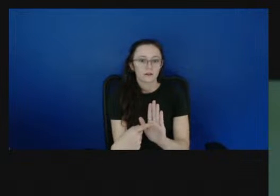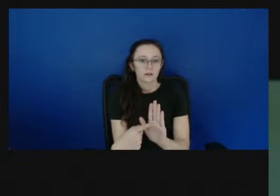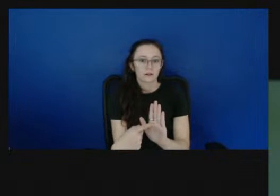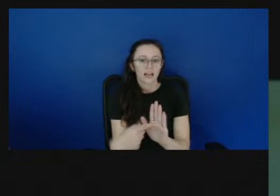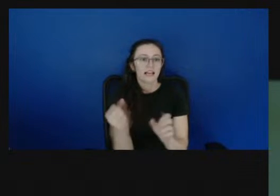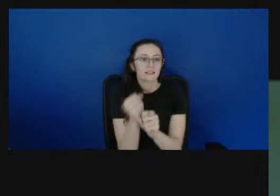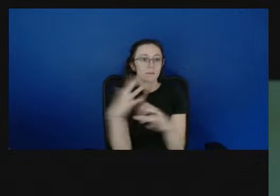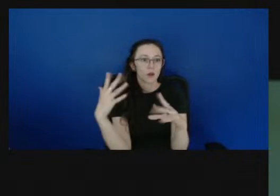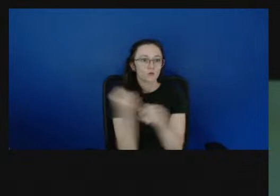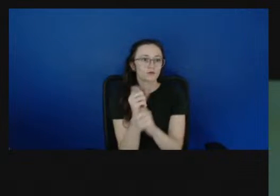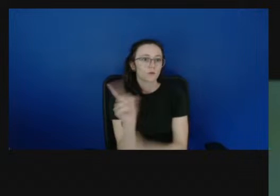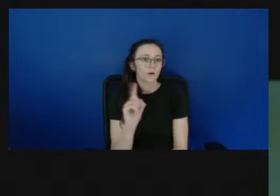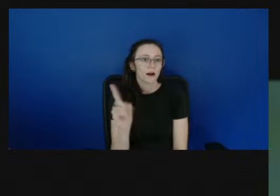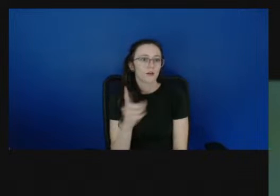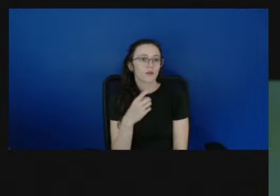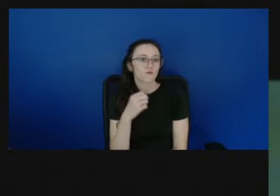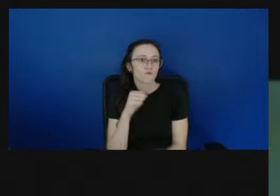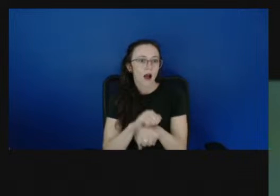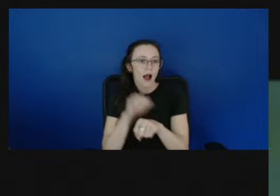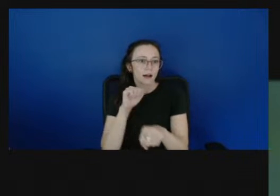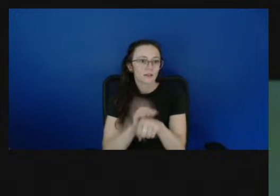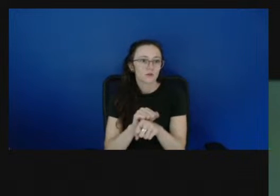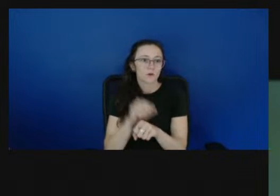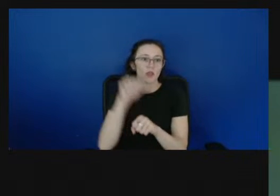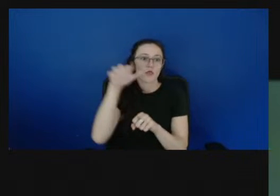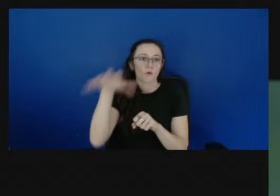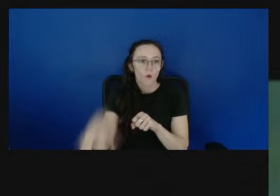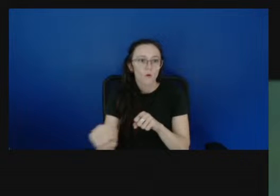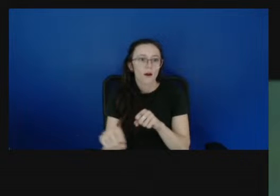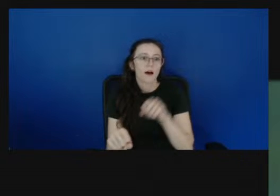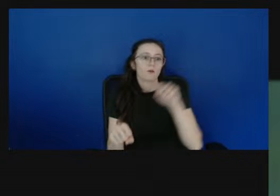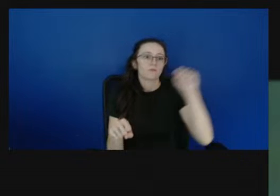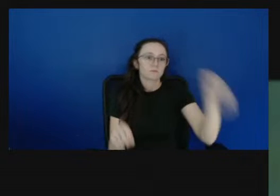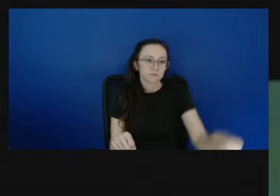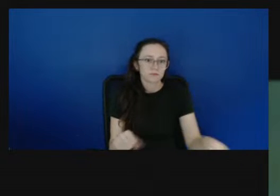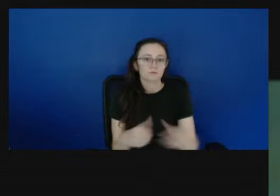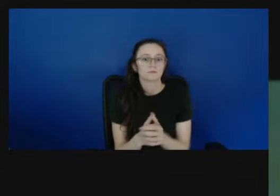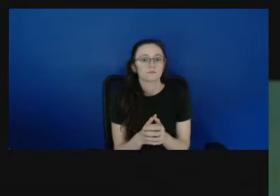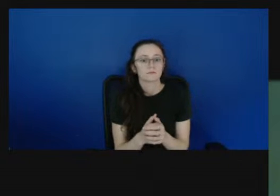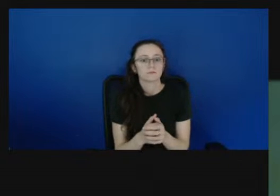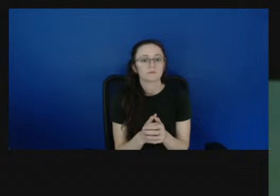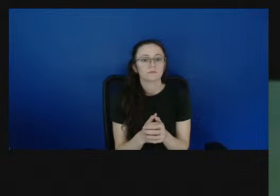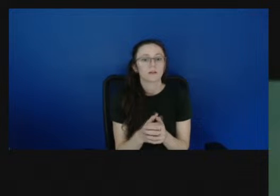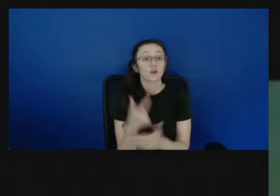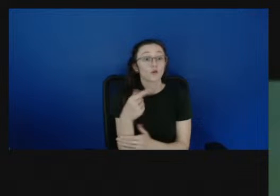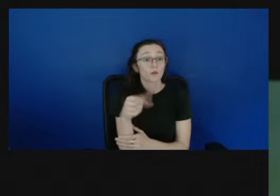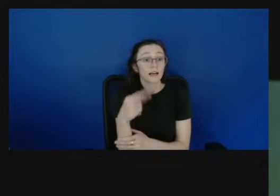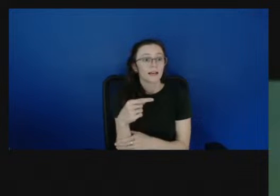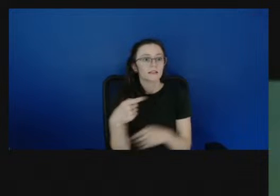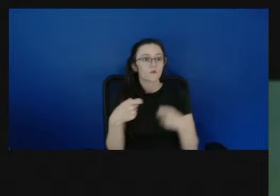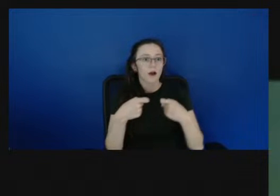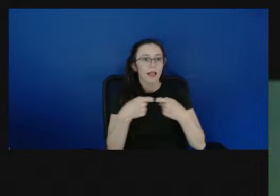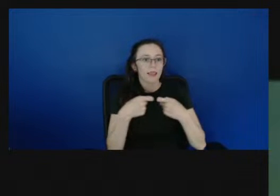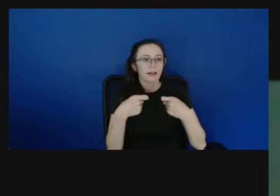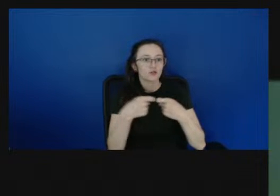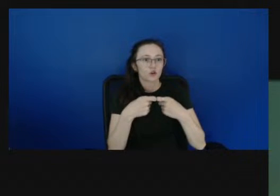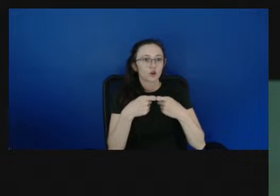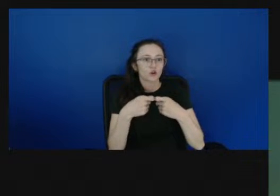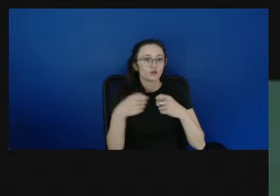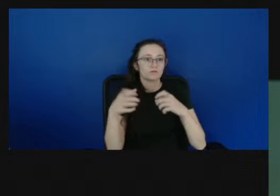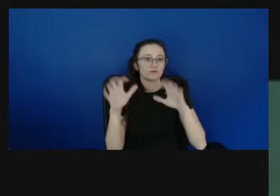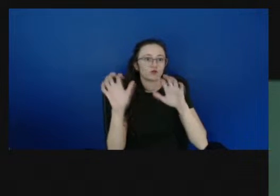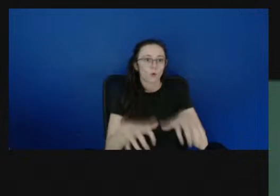explosions where rocks were thrown out. And the green arrows represent electrical storms. And what you can see, aside from the events that I've talked